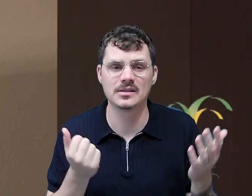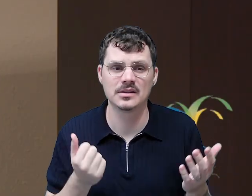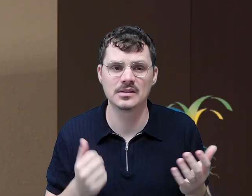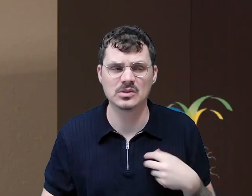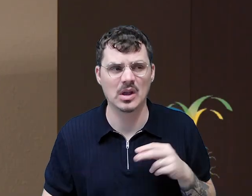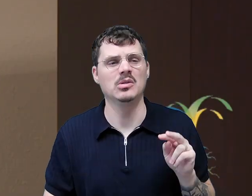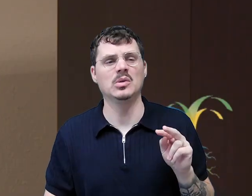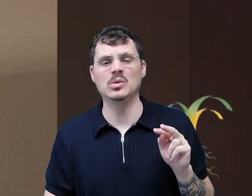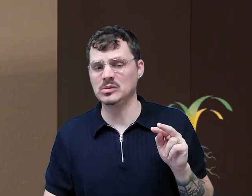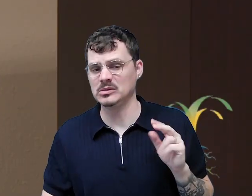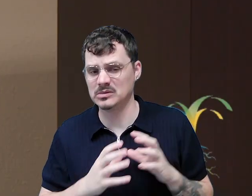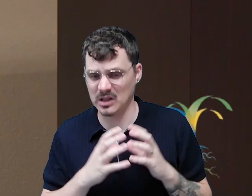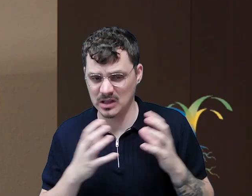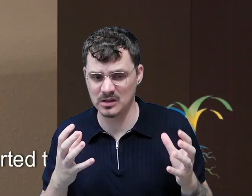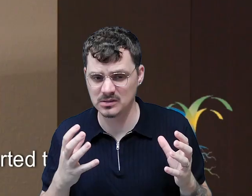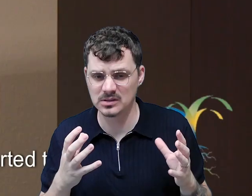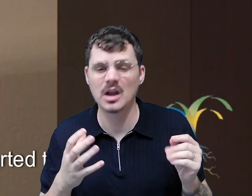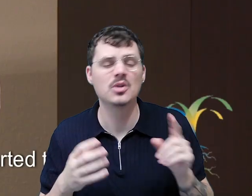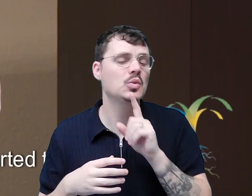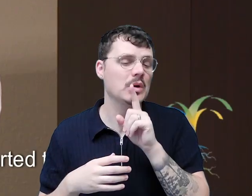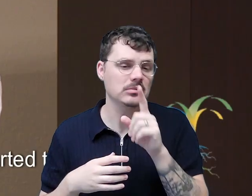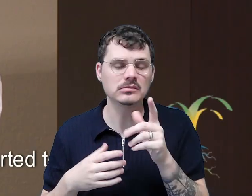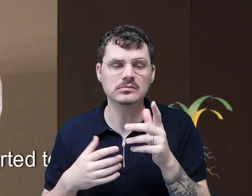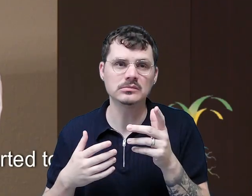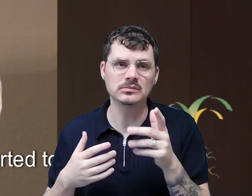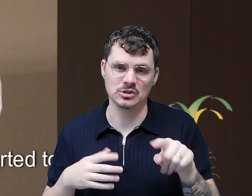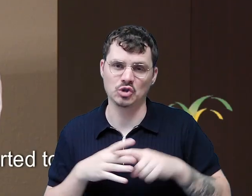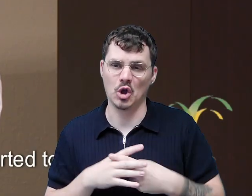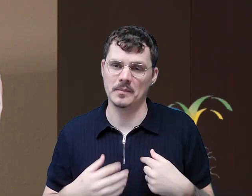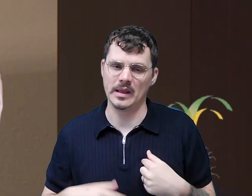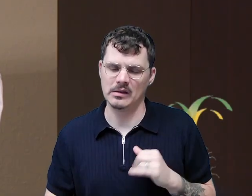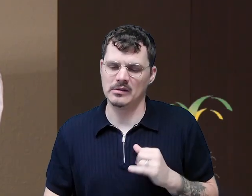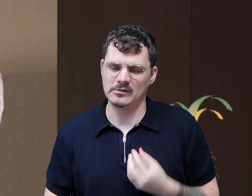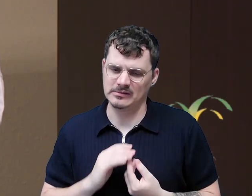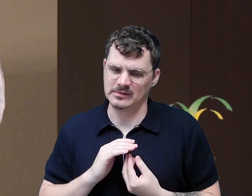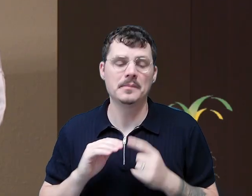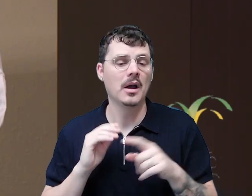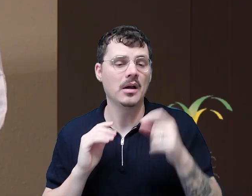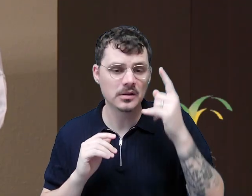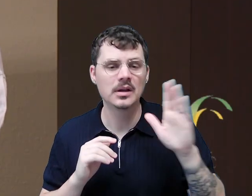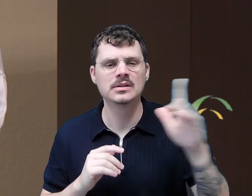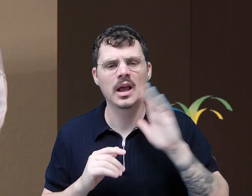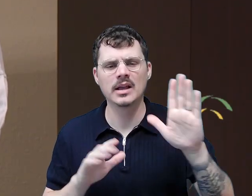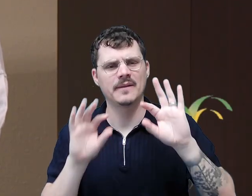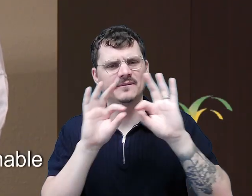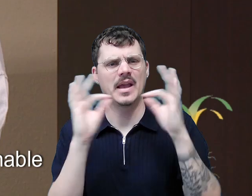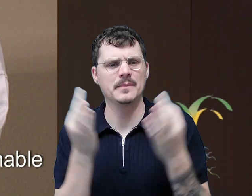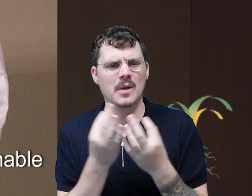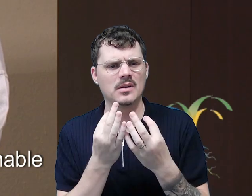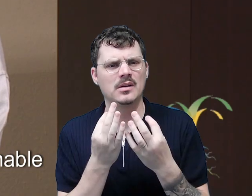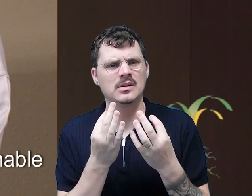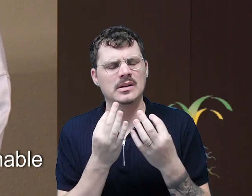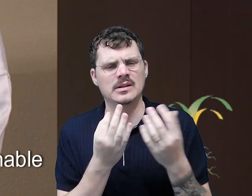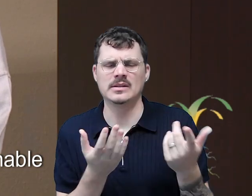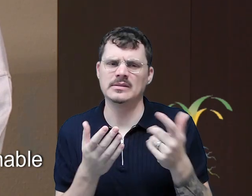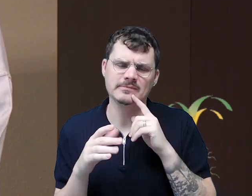I thought, wow, that's a lot. And furthermore, and then this started to get me going, and furthermore, his family